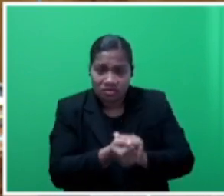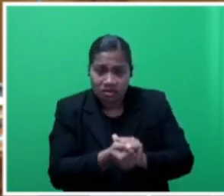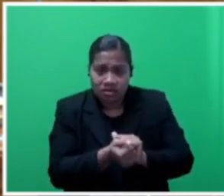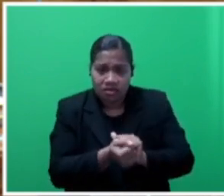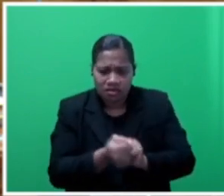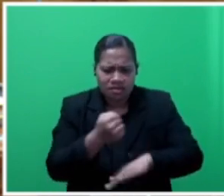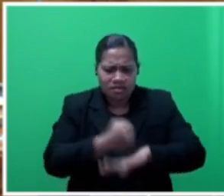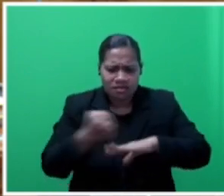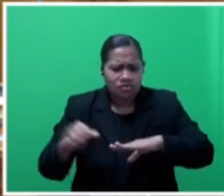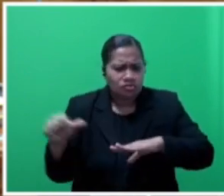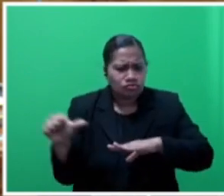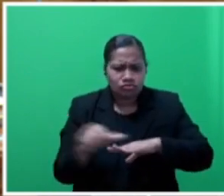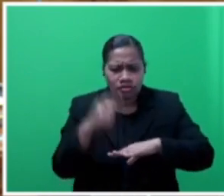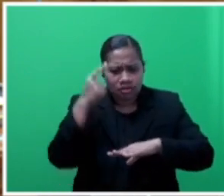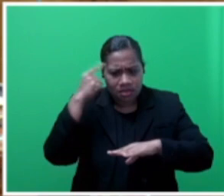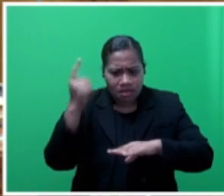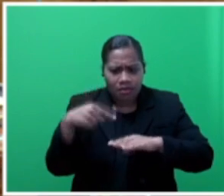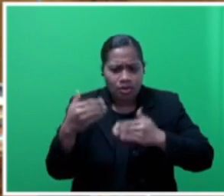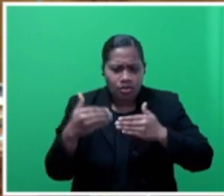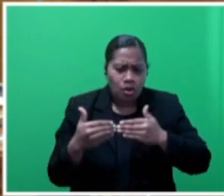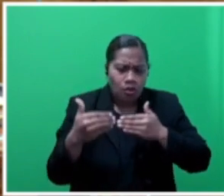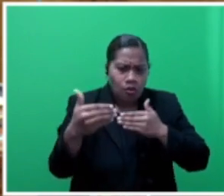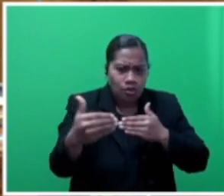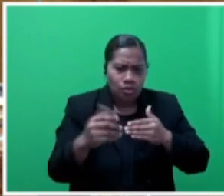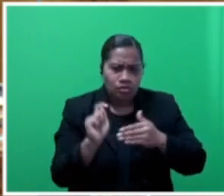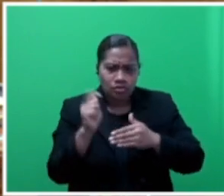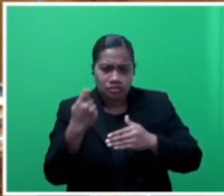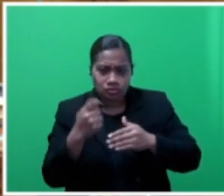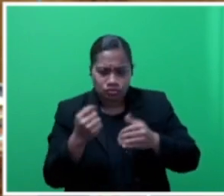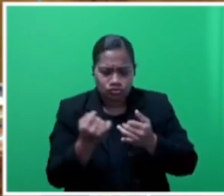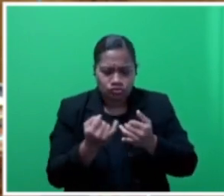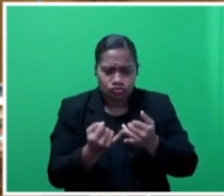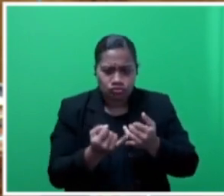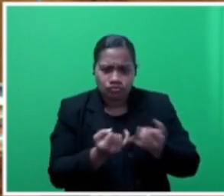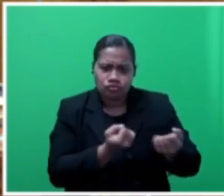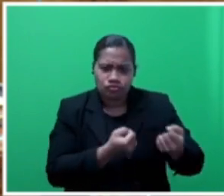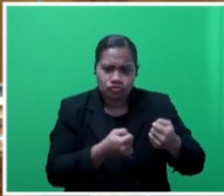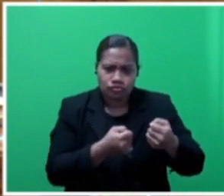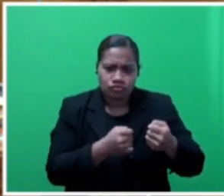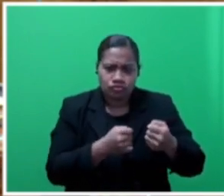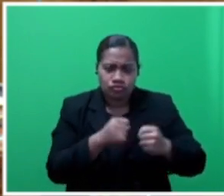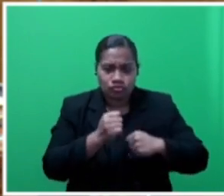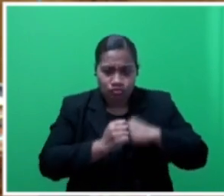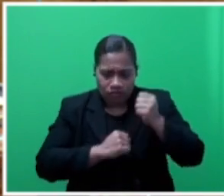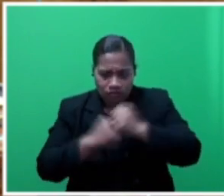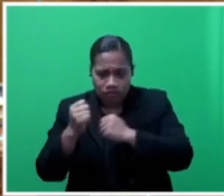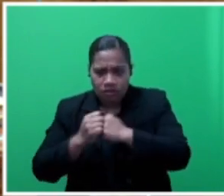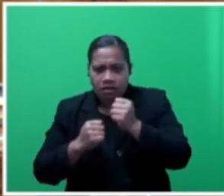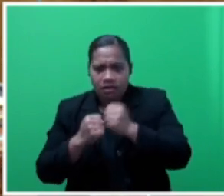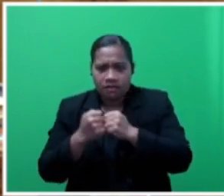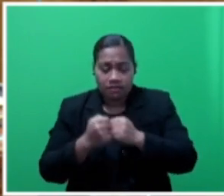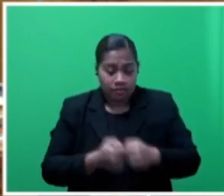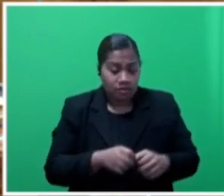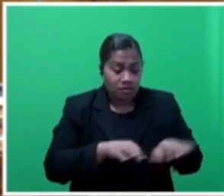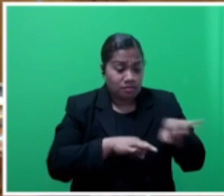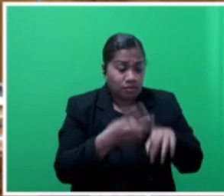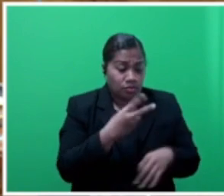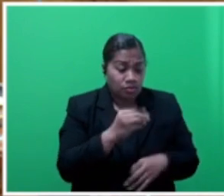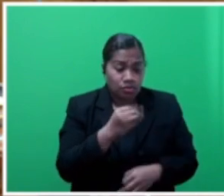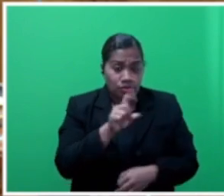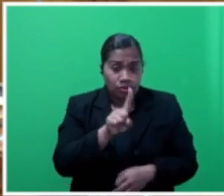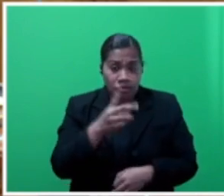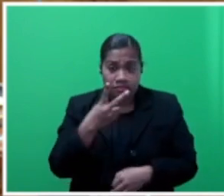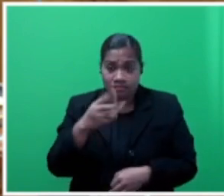considered long-term structural adjustment policy. Alternatively, the planned 2021 to 22 budget,